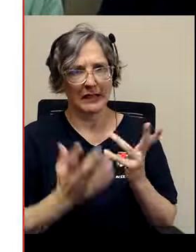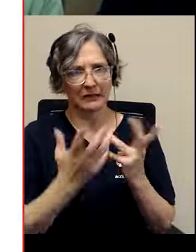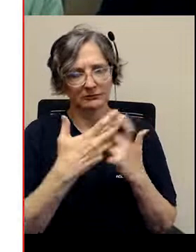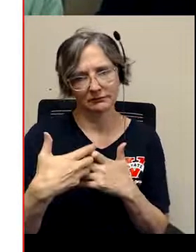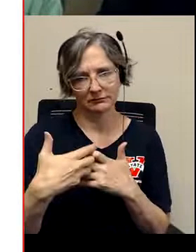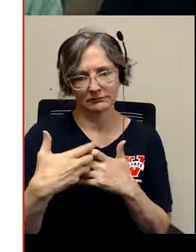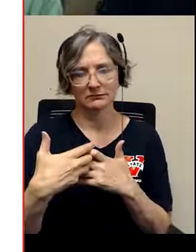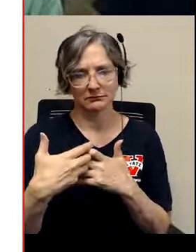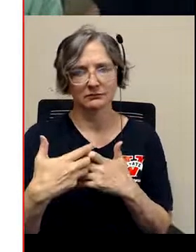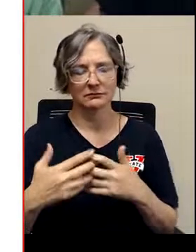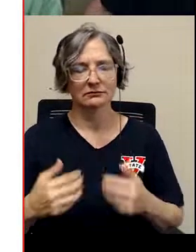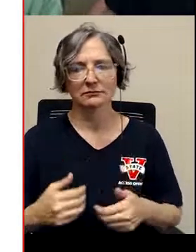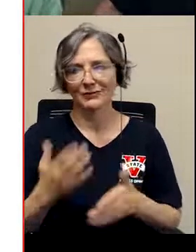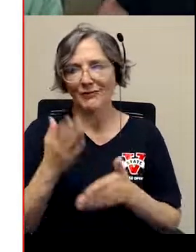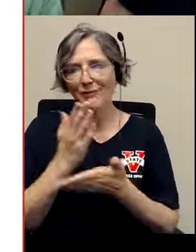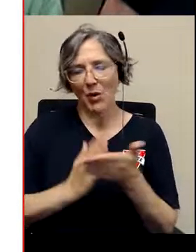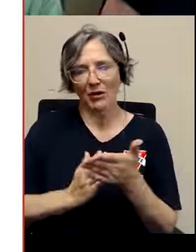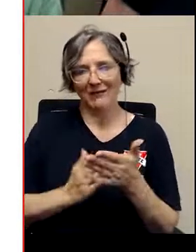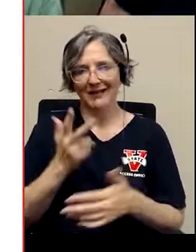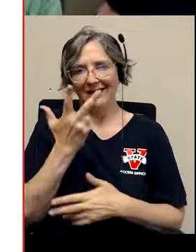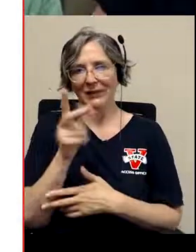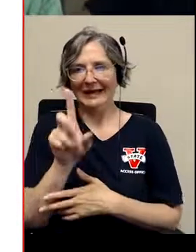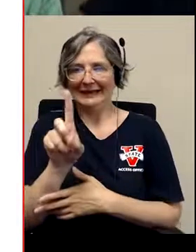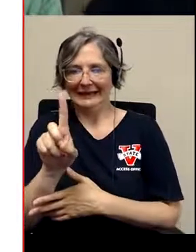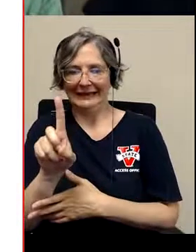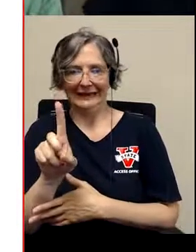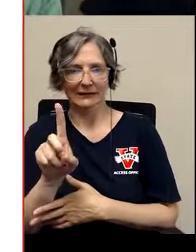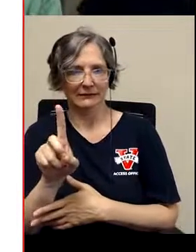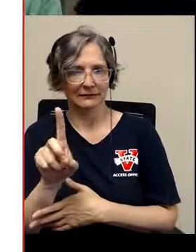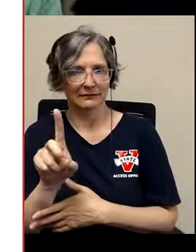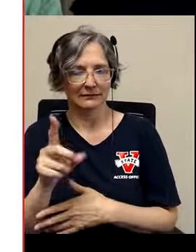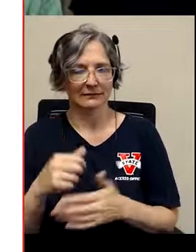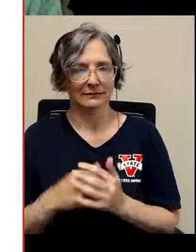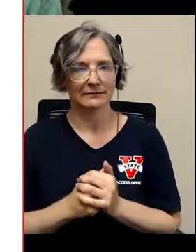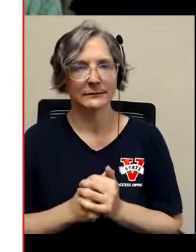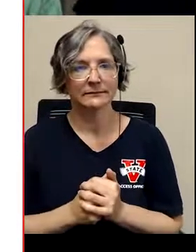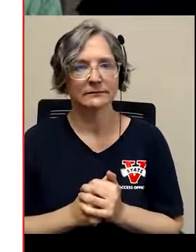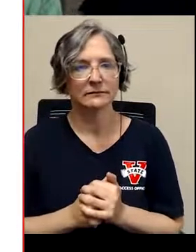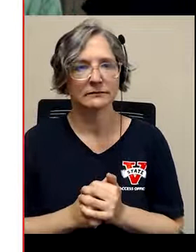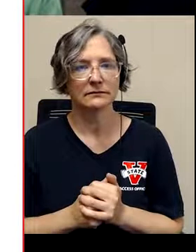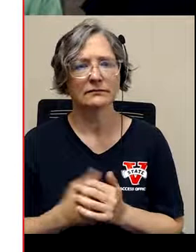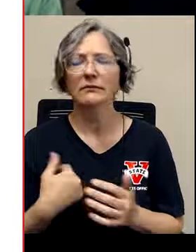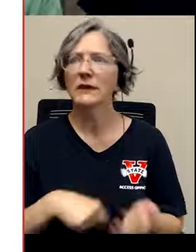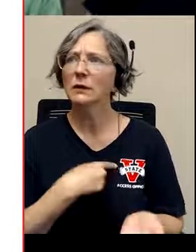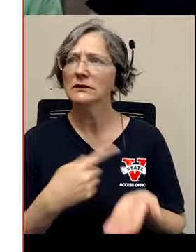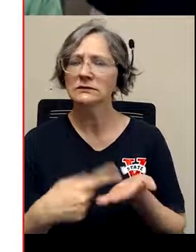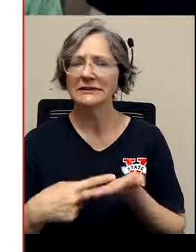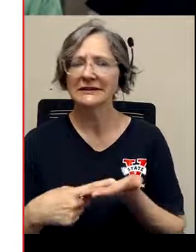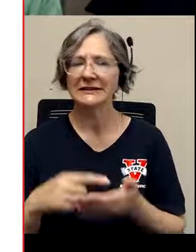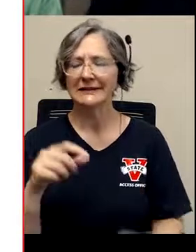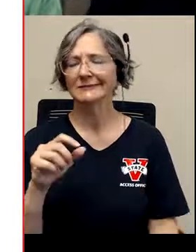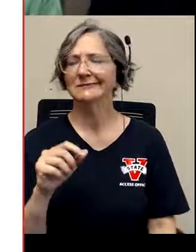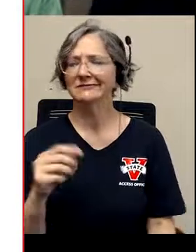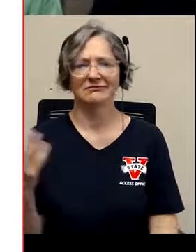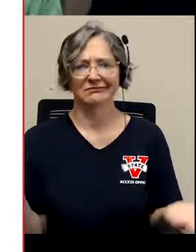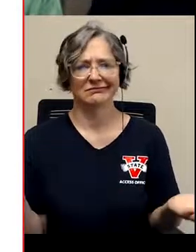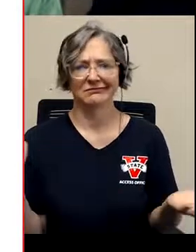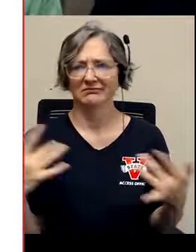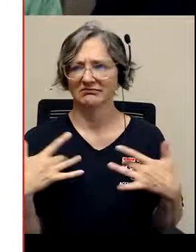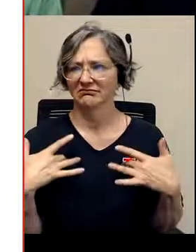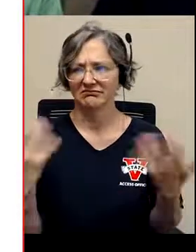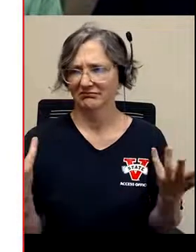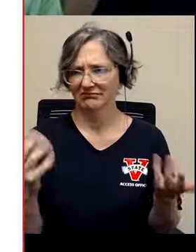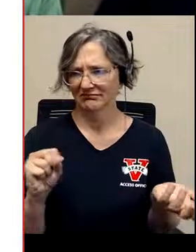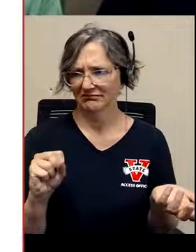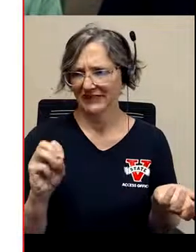3D model. And so when we talk about the so what of